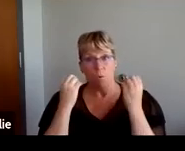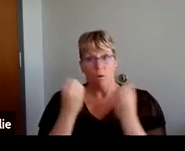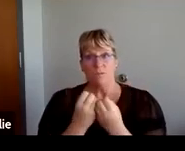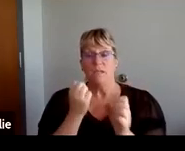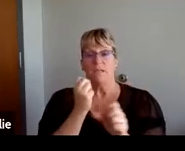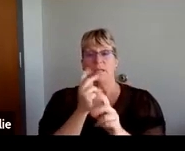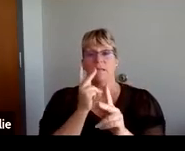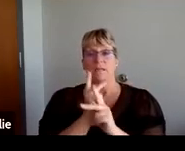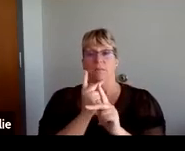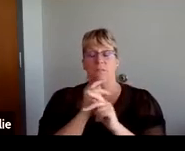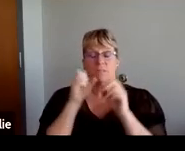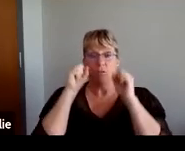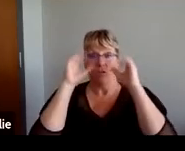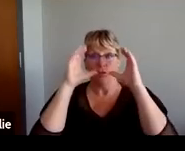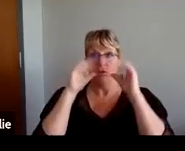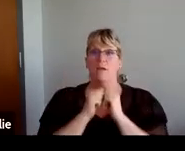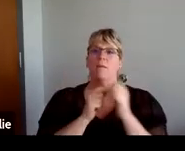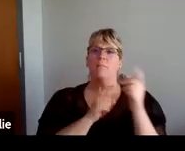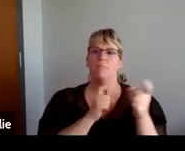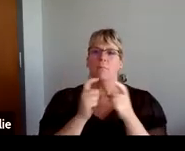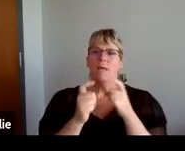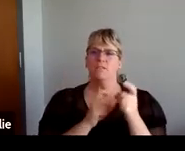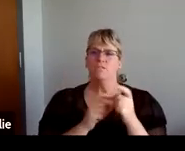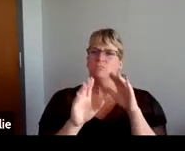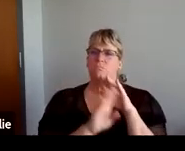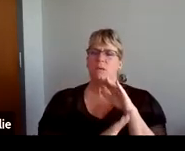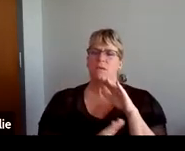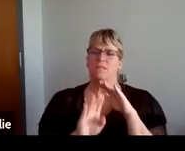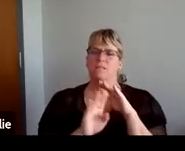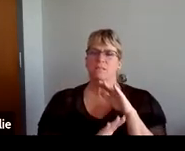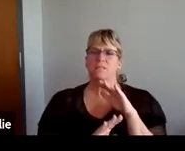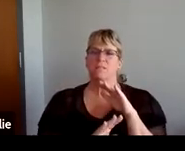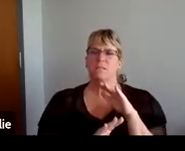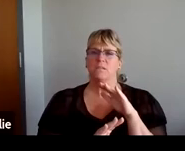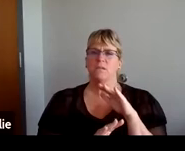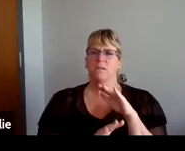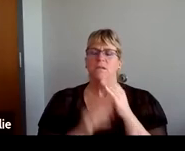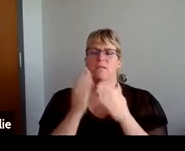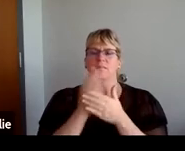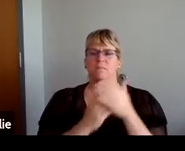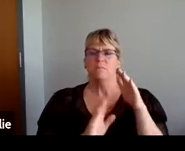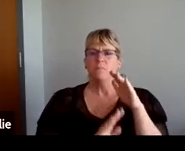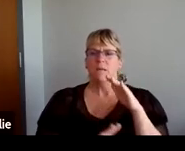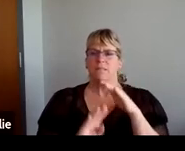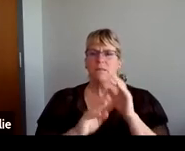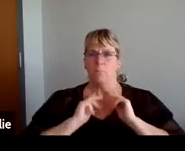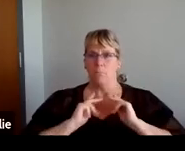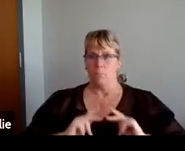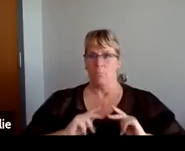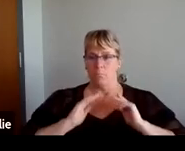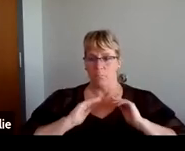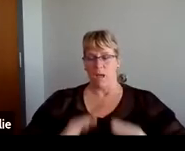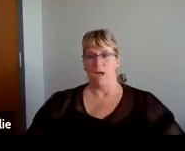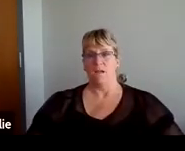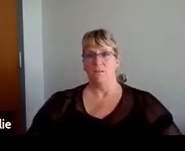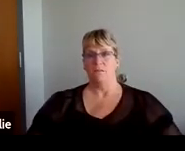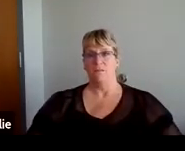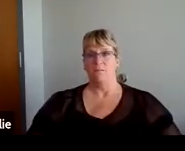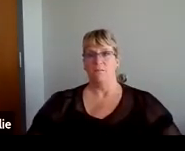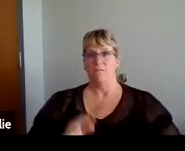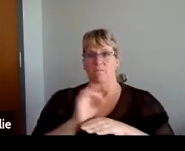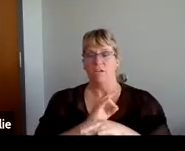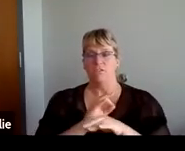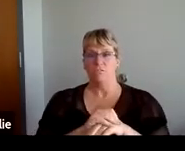alert. It also manages our basic some of our basic bodily functions, our sympathetic nervous